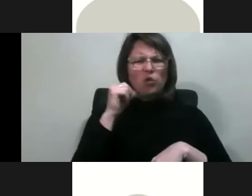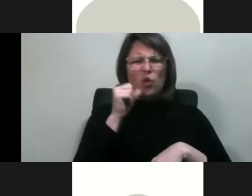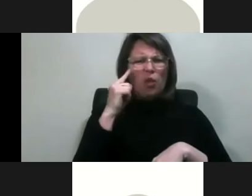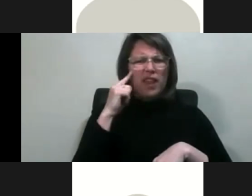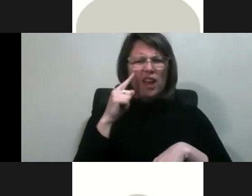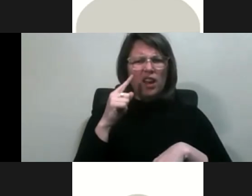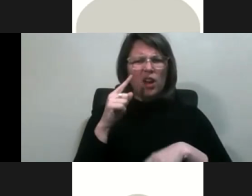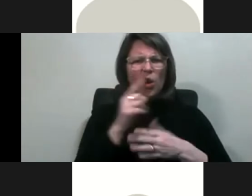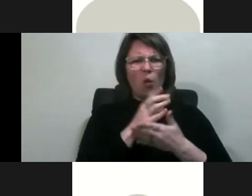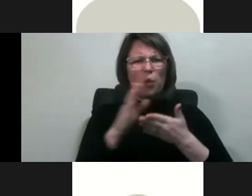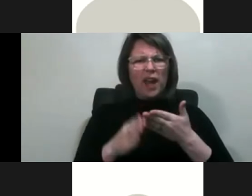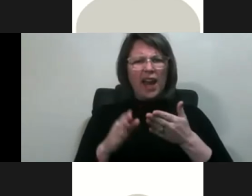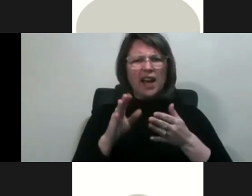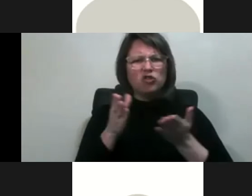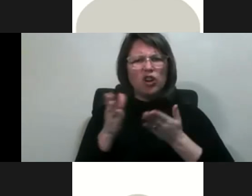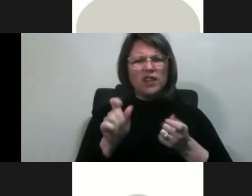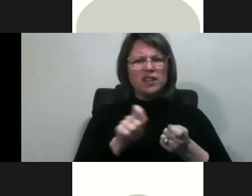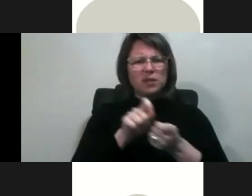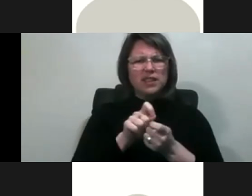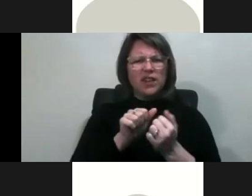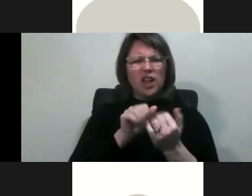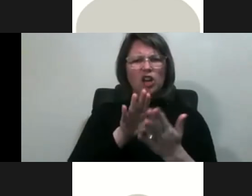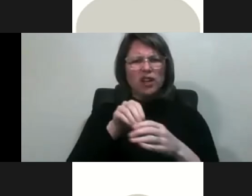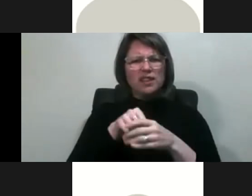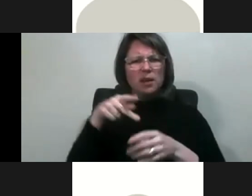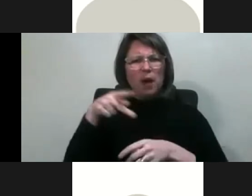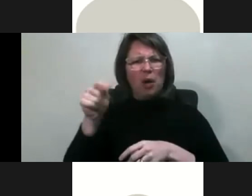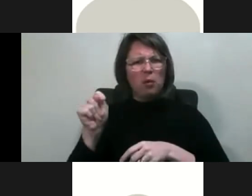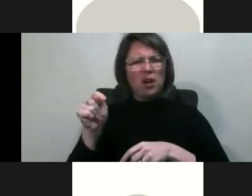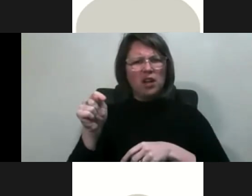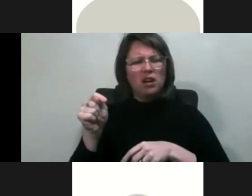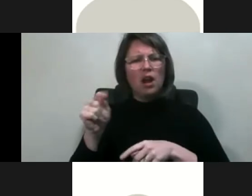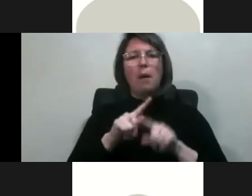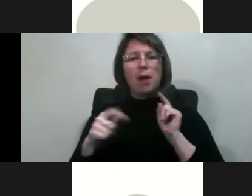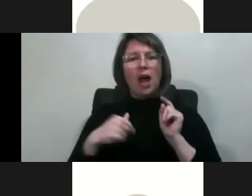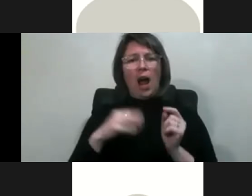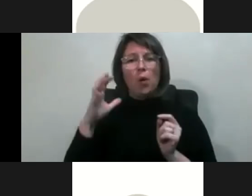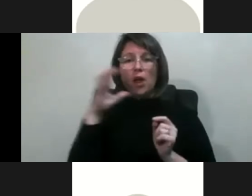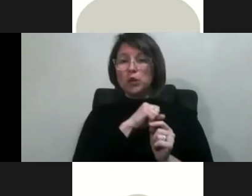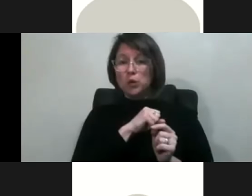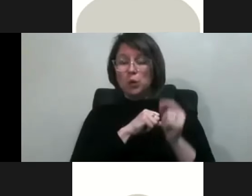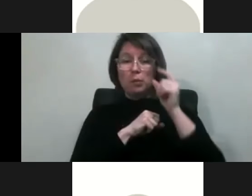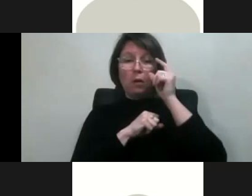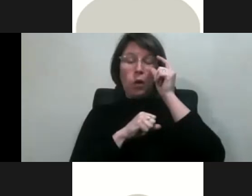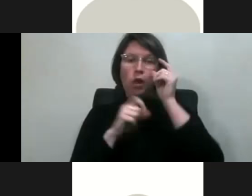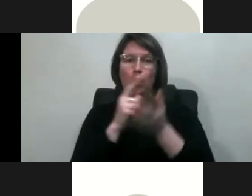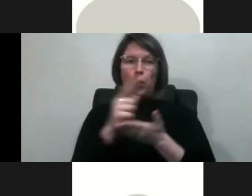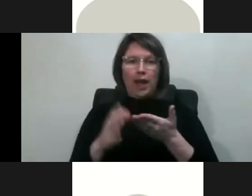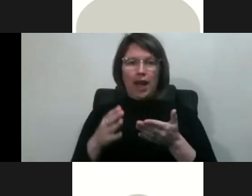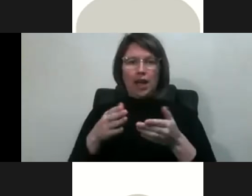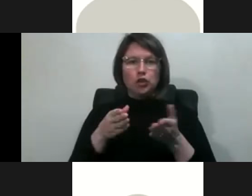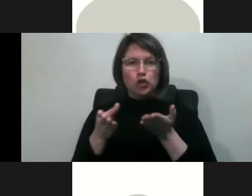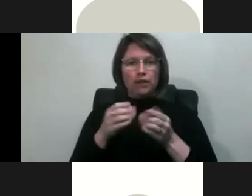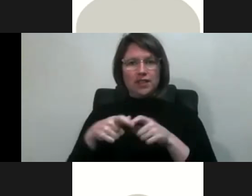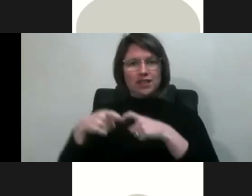I don't think weekend service was specifically addressed in the PowerPoint, but I'm going to assume that the weekend service suspensions